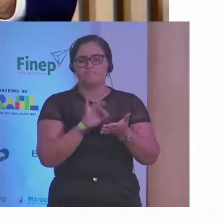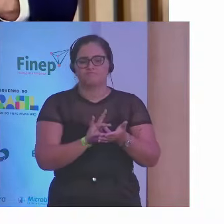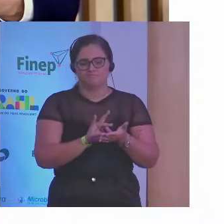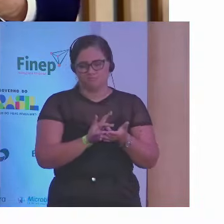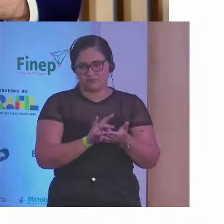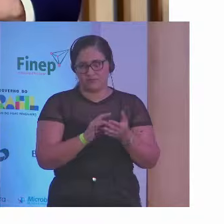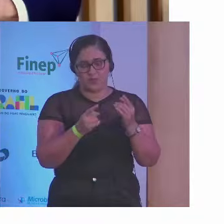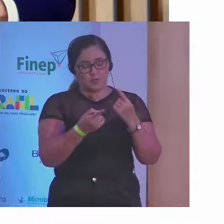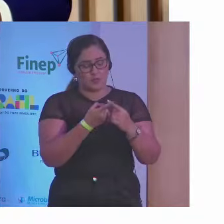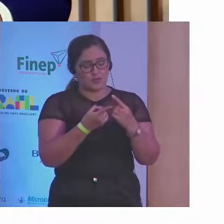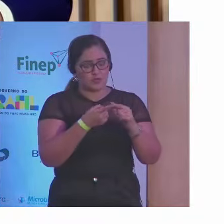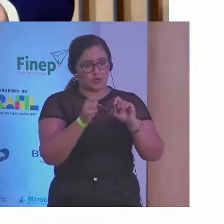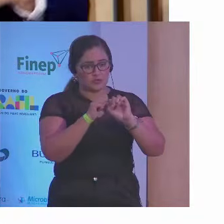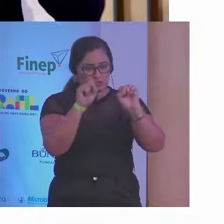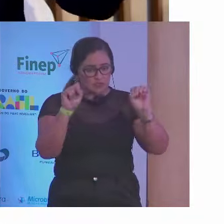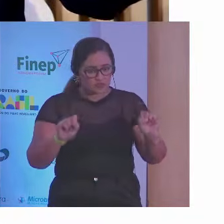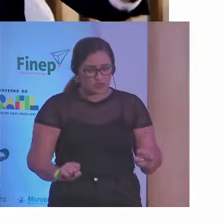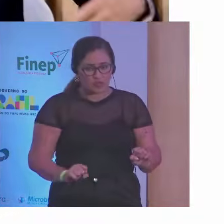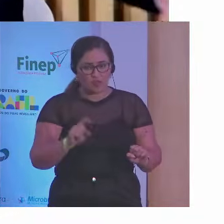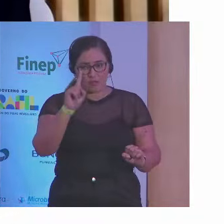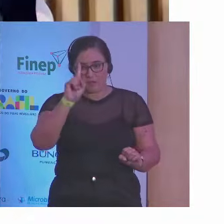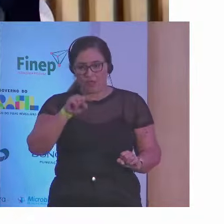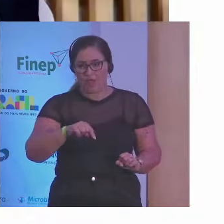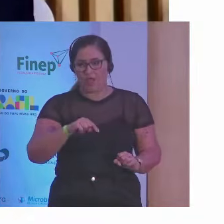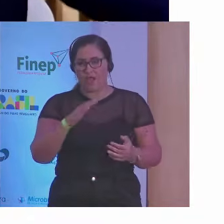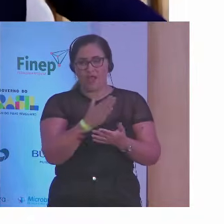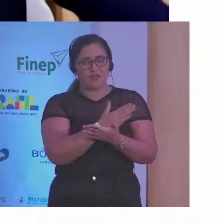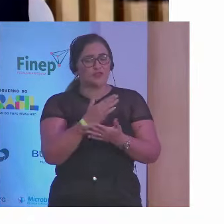is a bit blind on that. Examples, we have